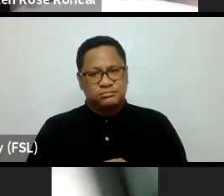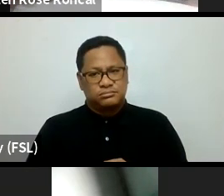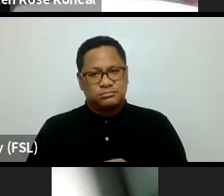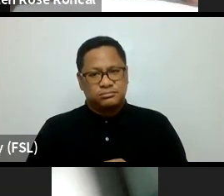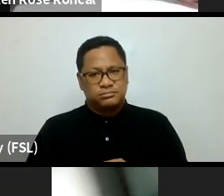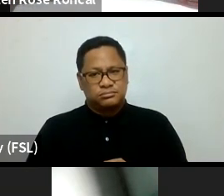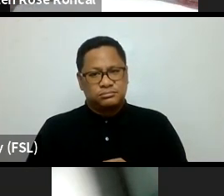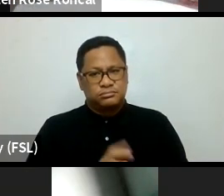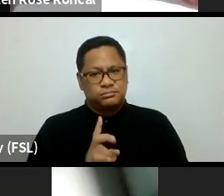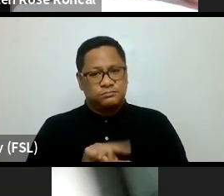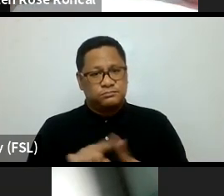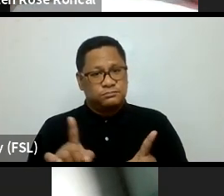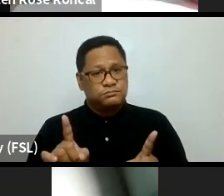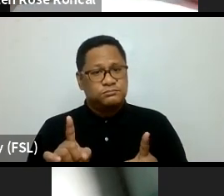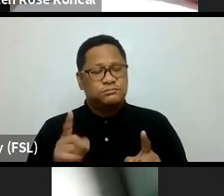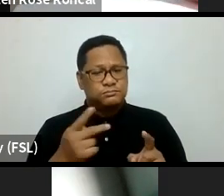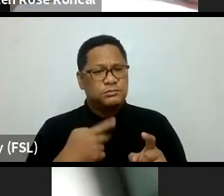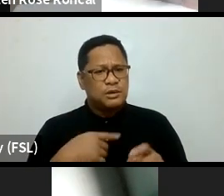But